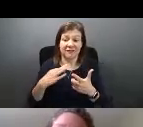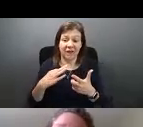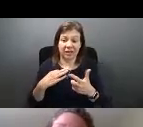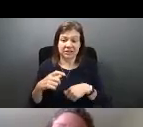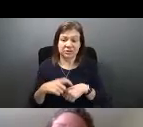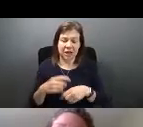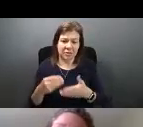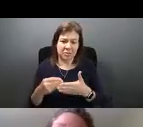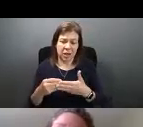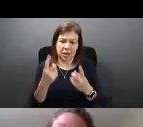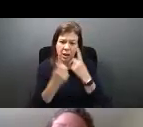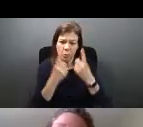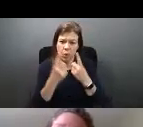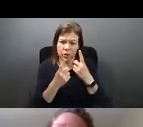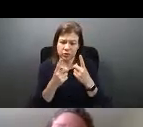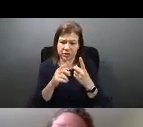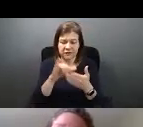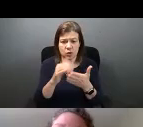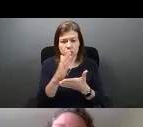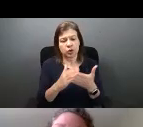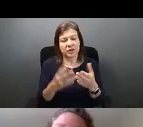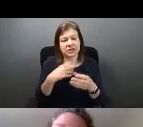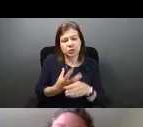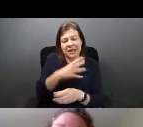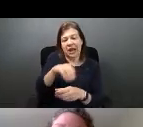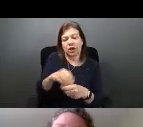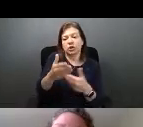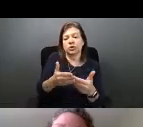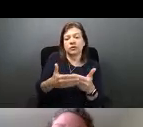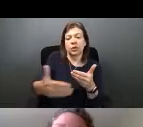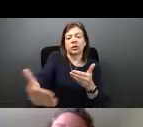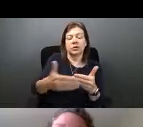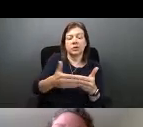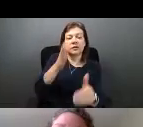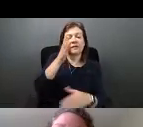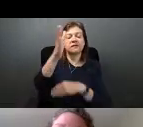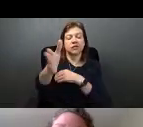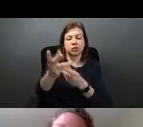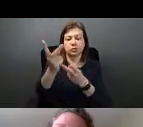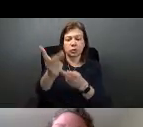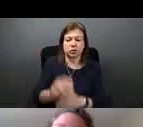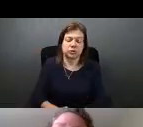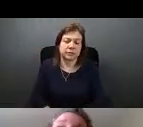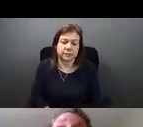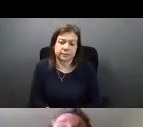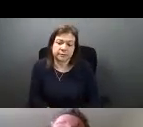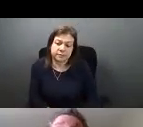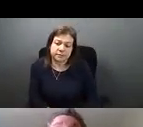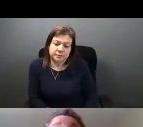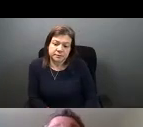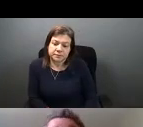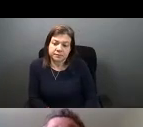and money. And I am wondering if we can include transportation expenses in our proposal for next